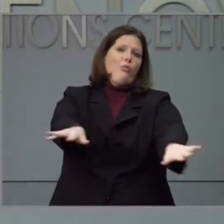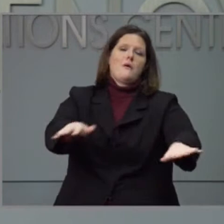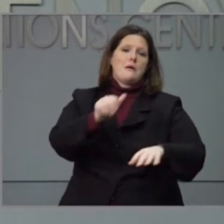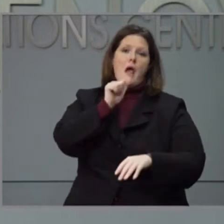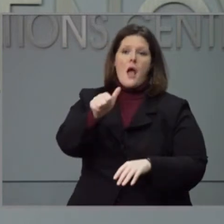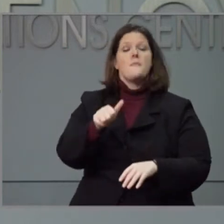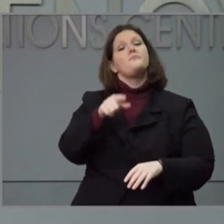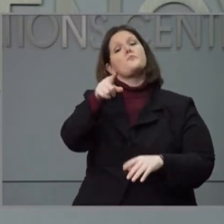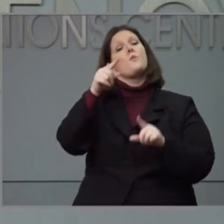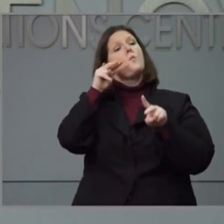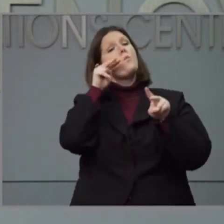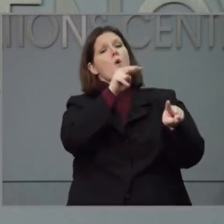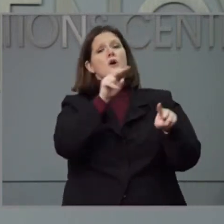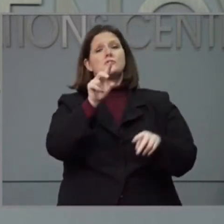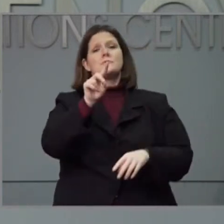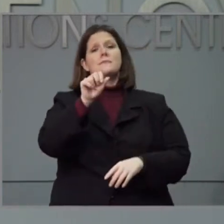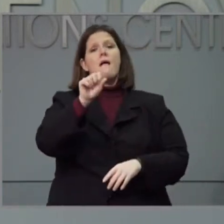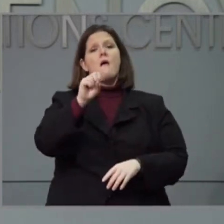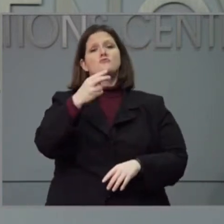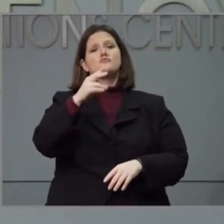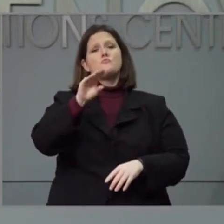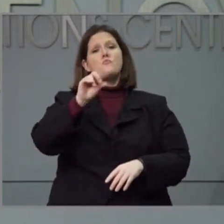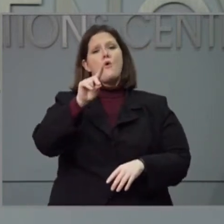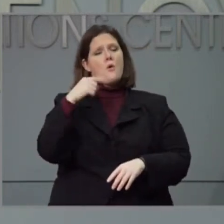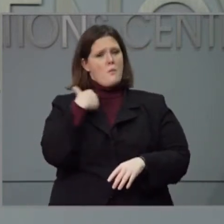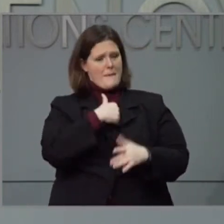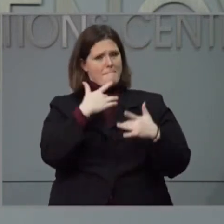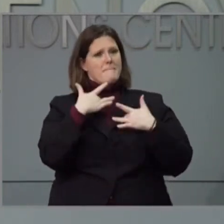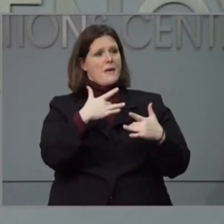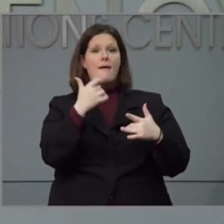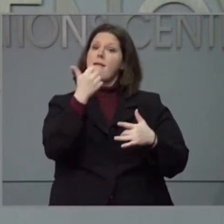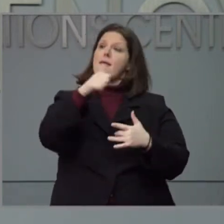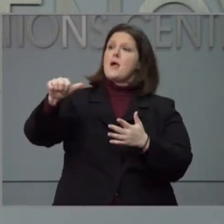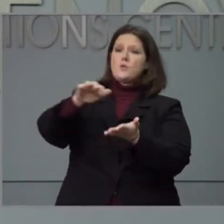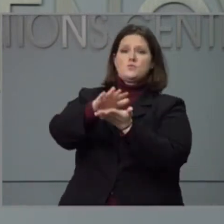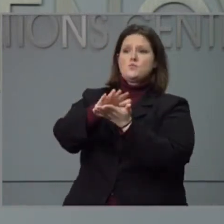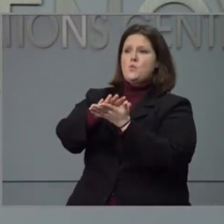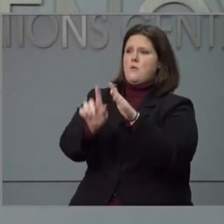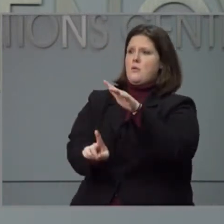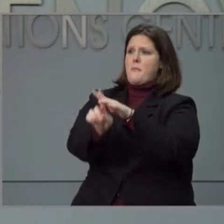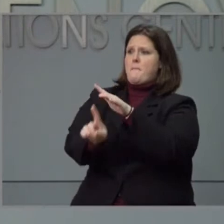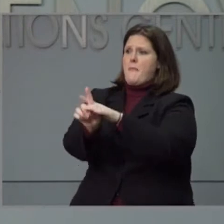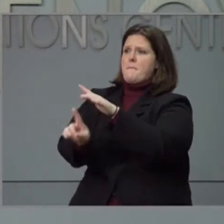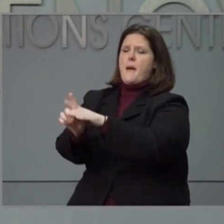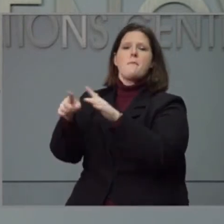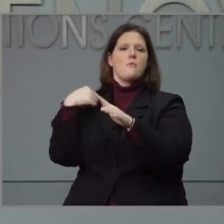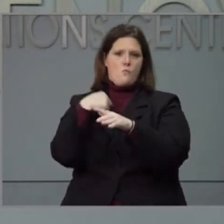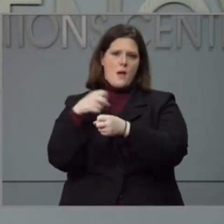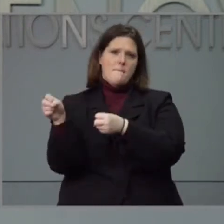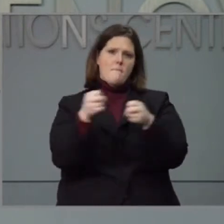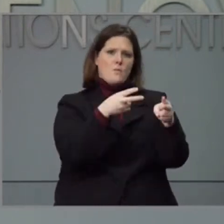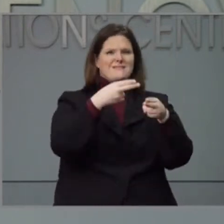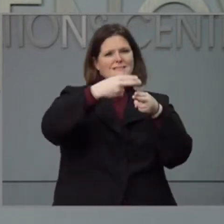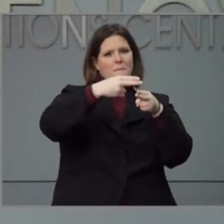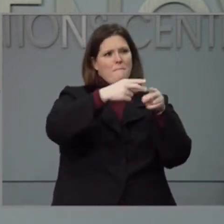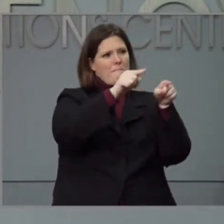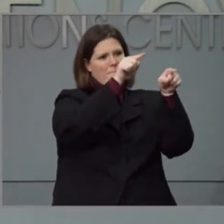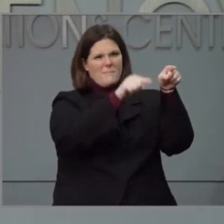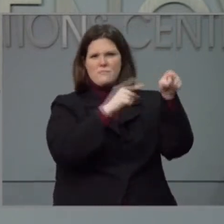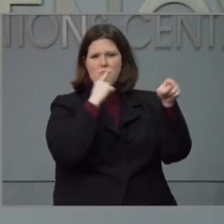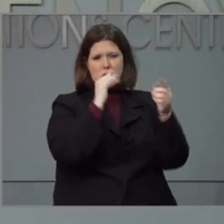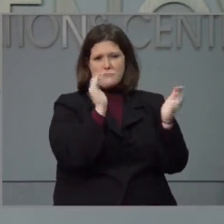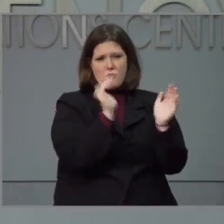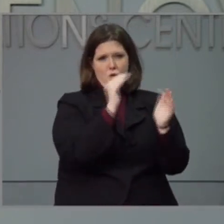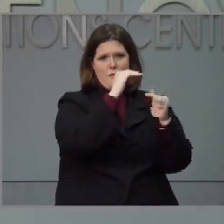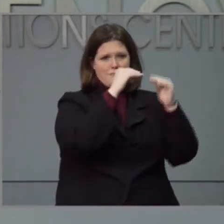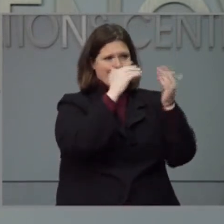We post when there are clusters of cases in our school systems, and you can see there's not very many. Of course, we